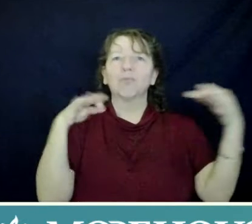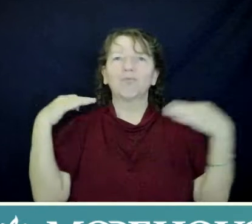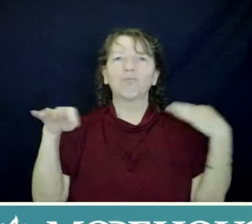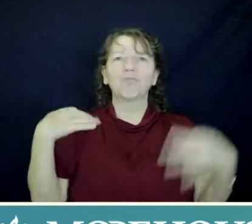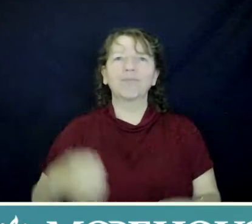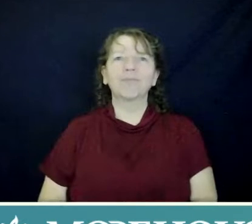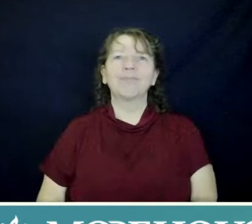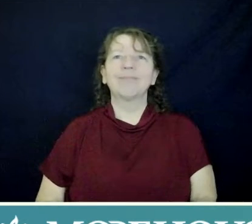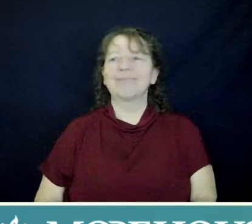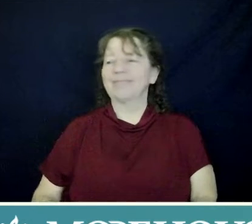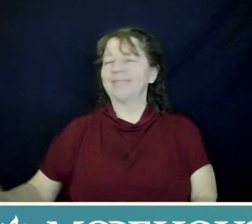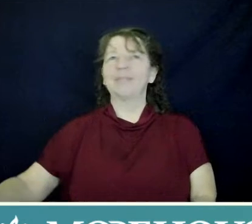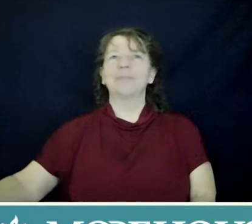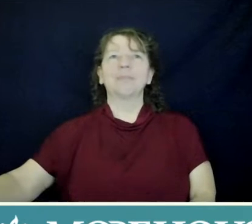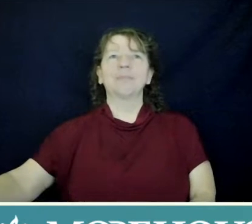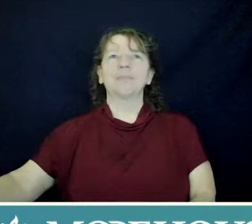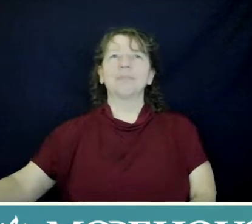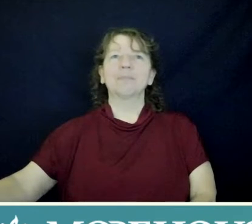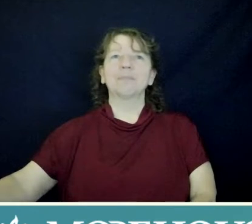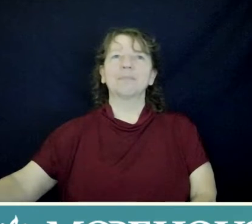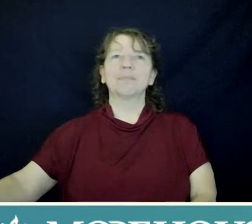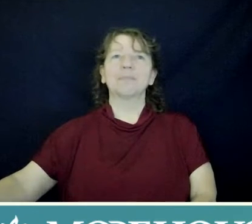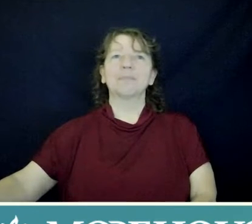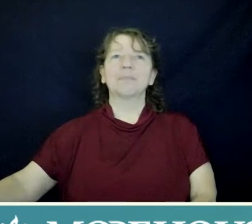you so much.